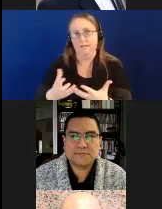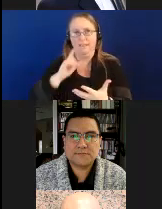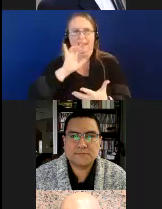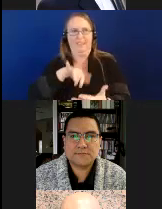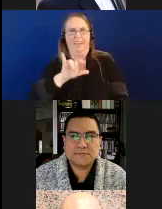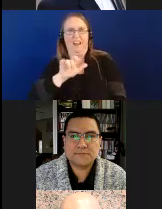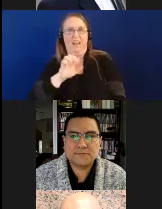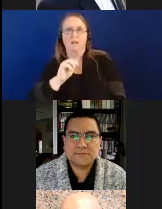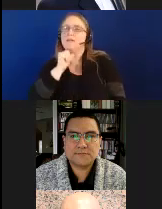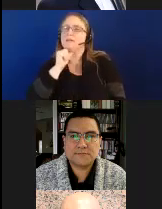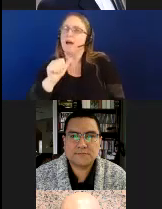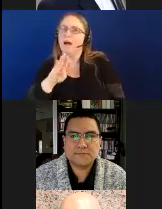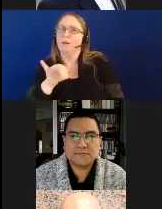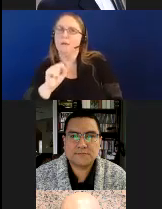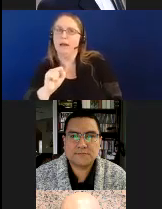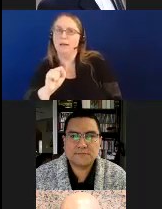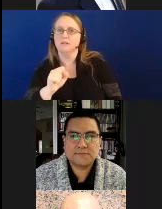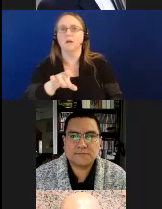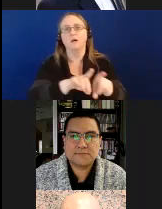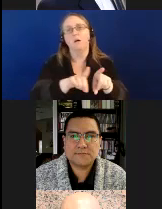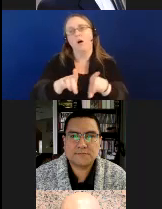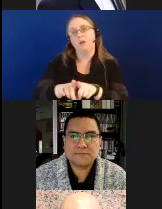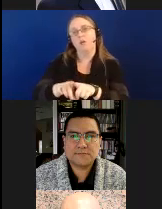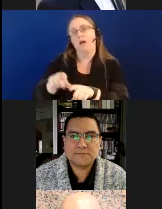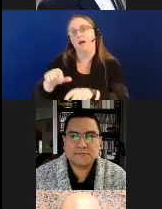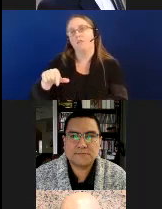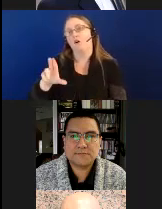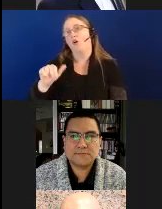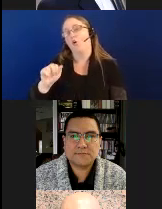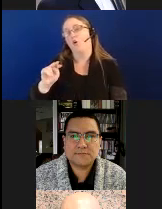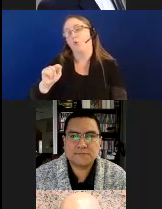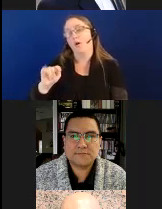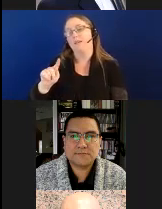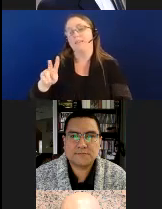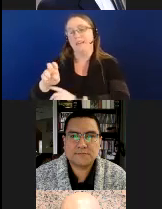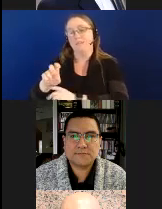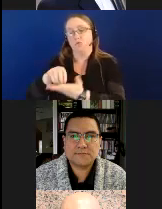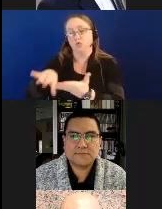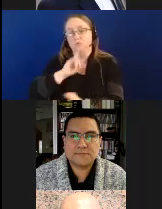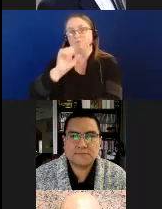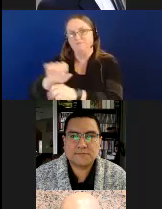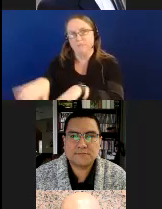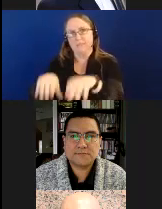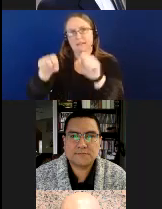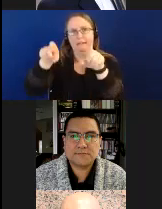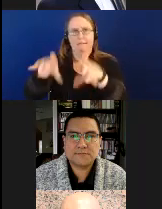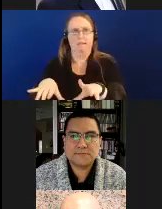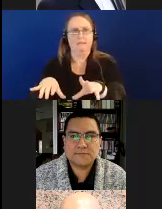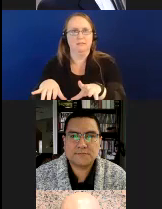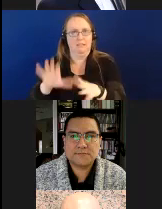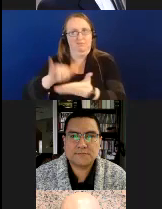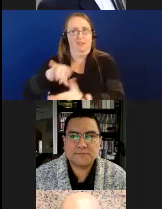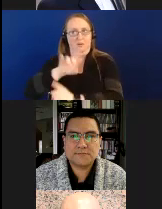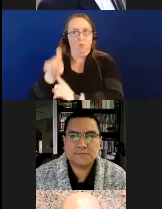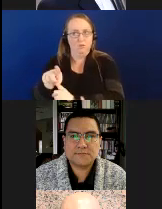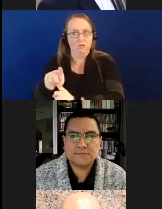not biased. But then we also have this quantitative check of making sure that when students actually take this test question,